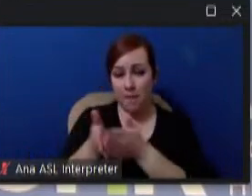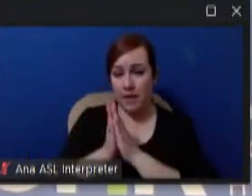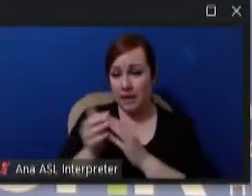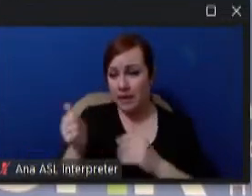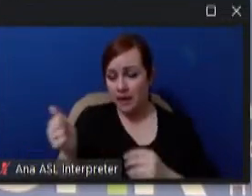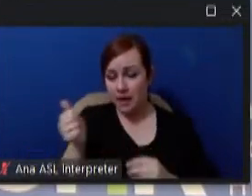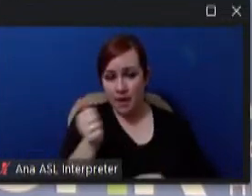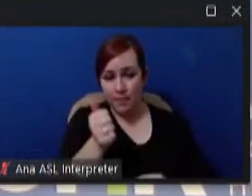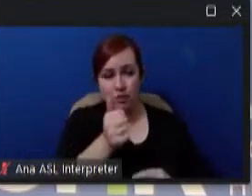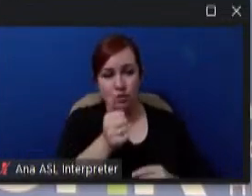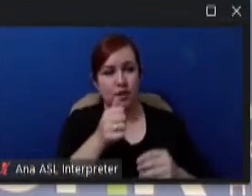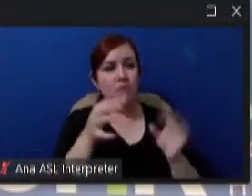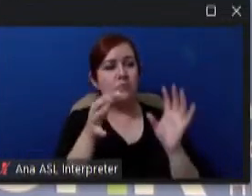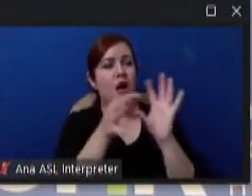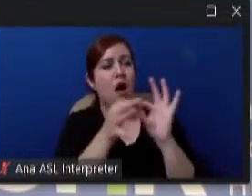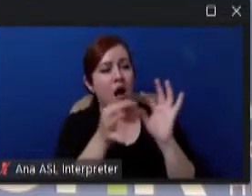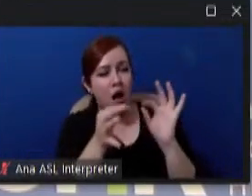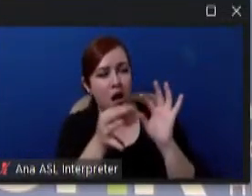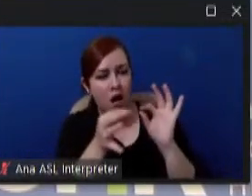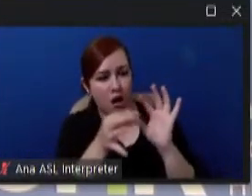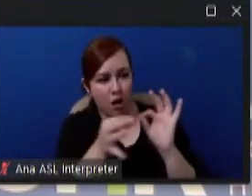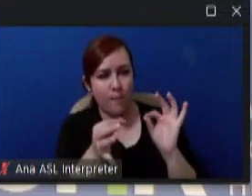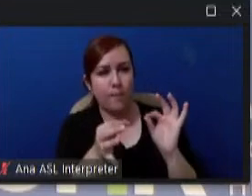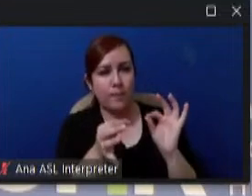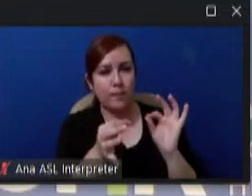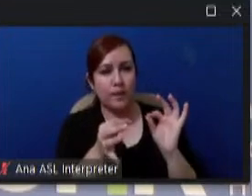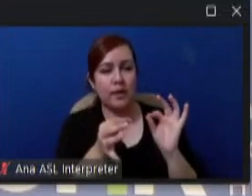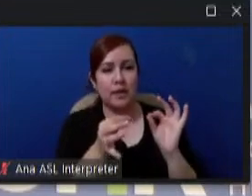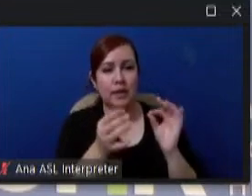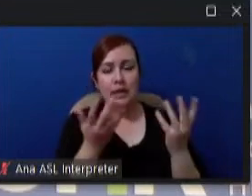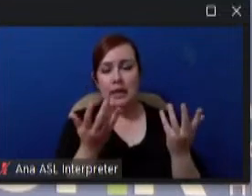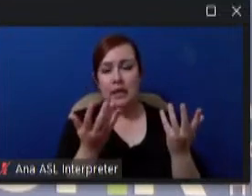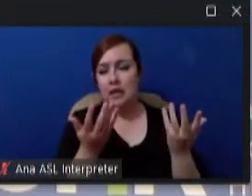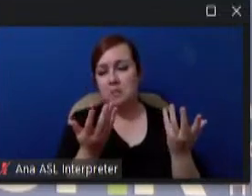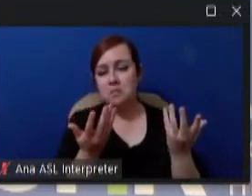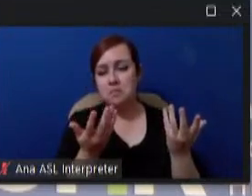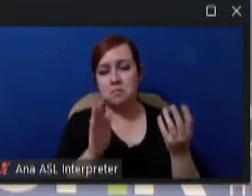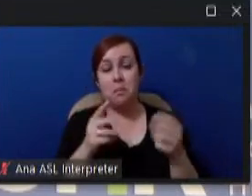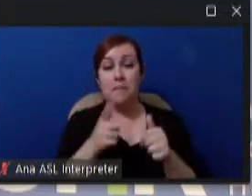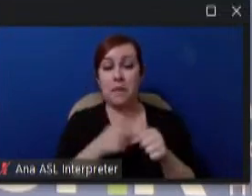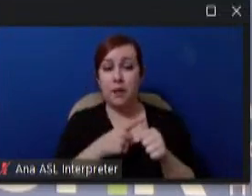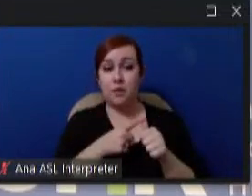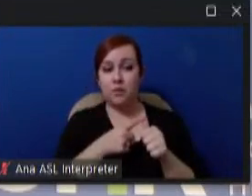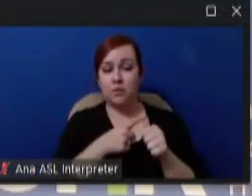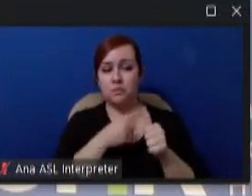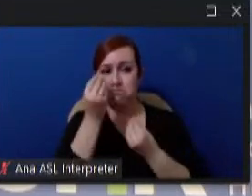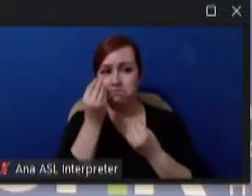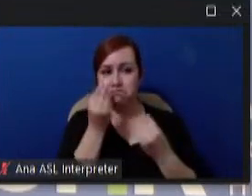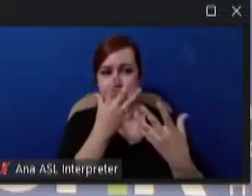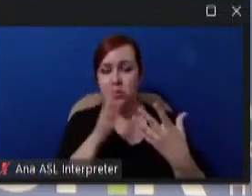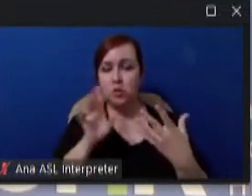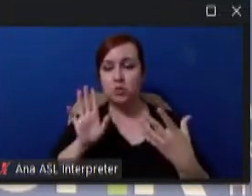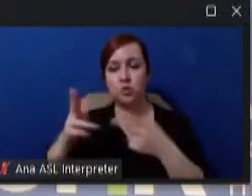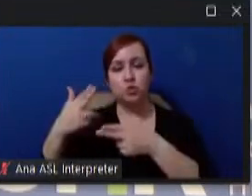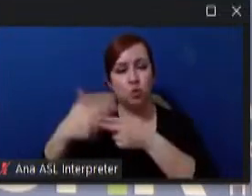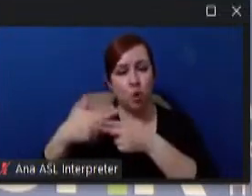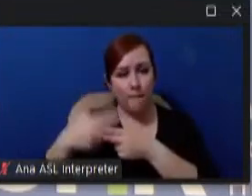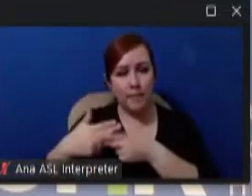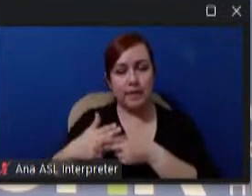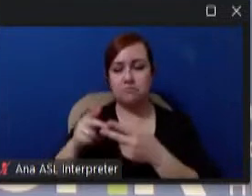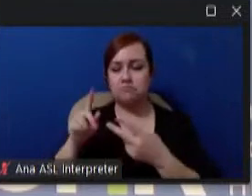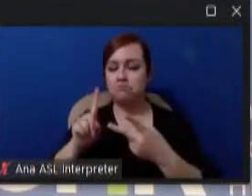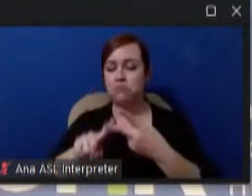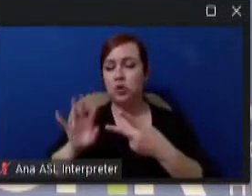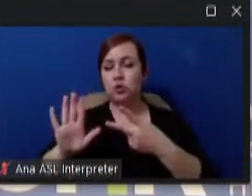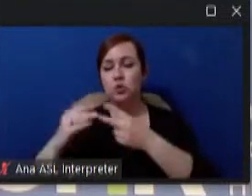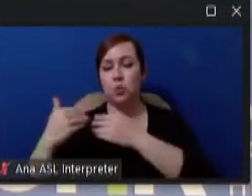Each individual, when taking the floor, I will ask you to introduce yourselves, give us your